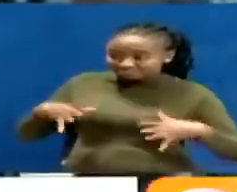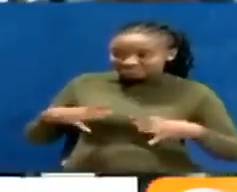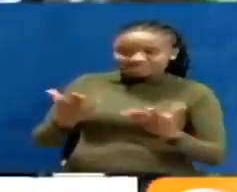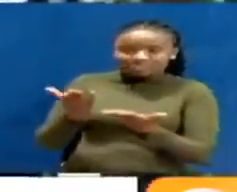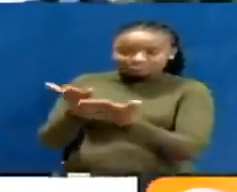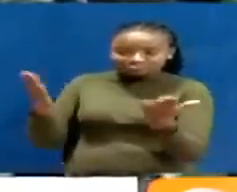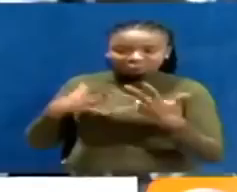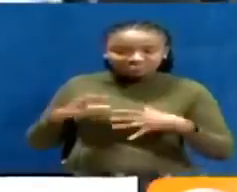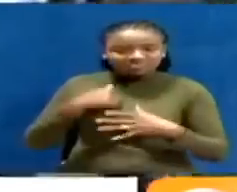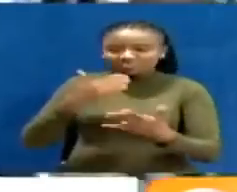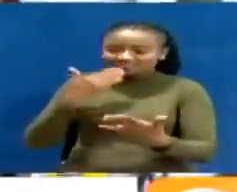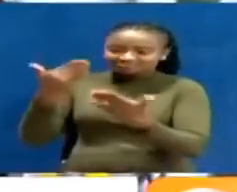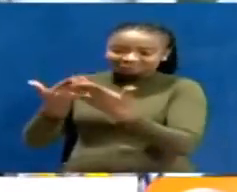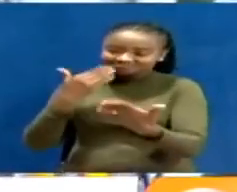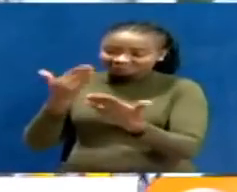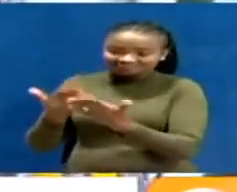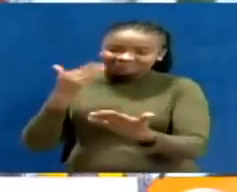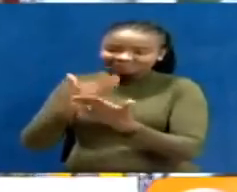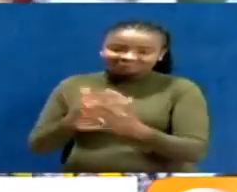Na mshukuru sana sana.